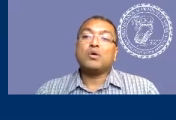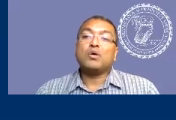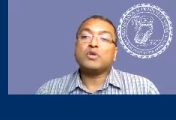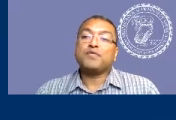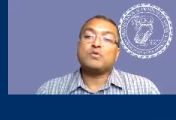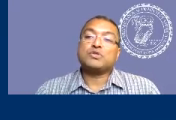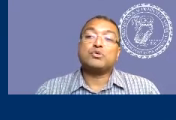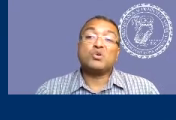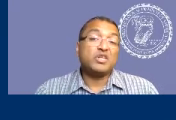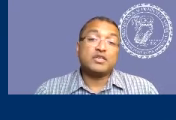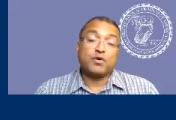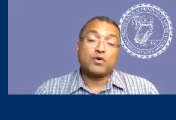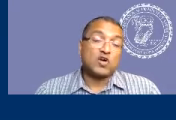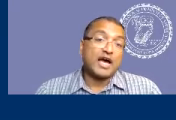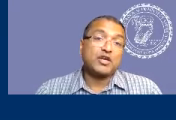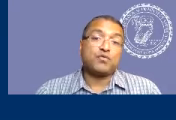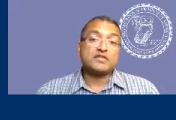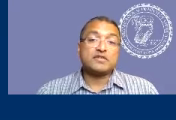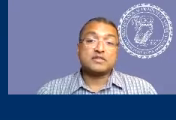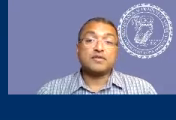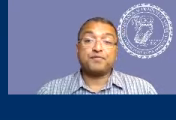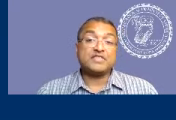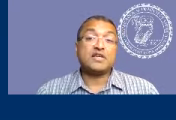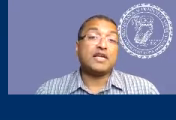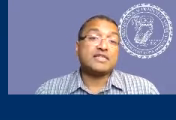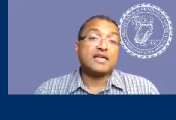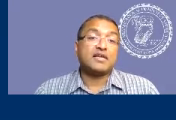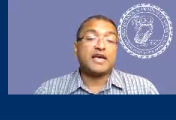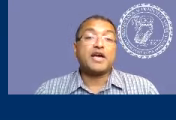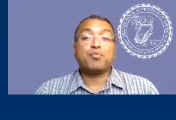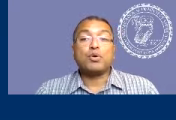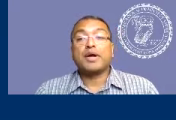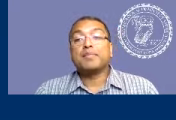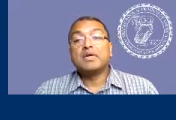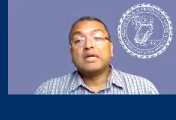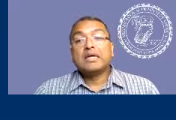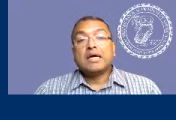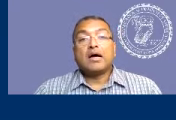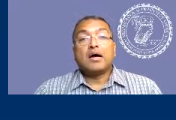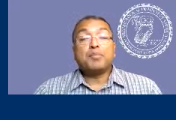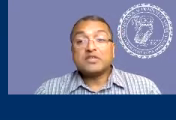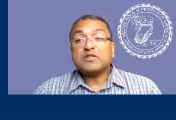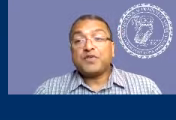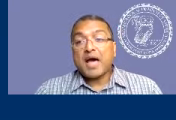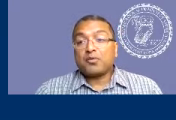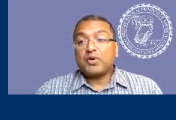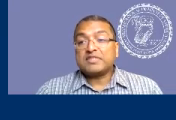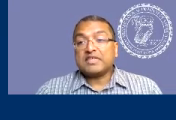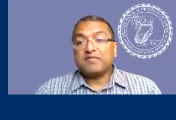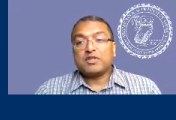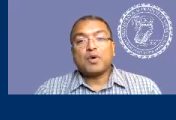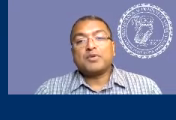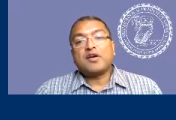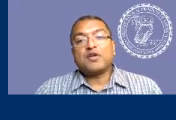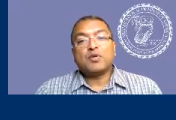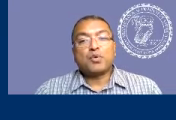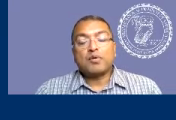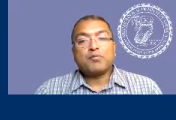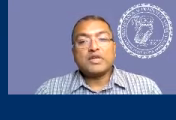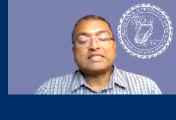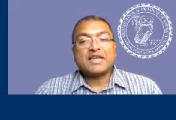but also with folks who couldn't for a variety of reasons physically attend an AIA program. Because of the feedback we received and the